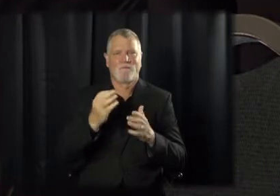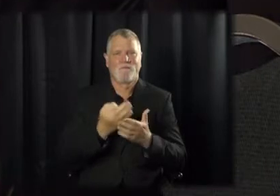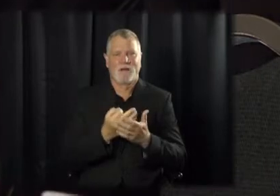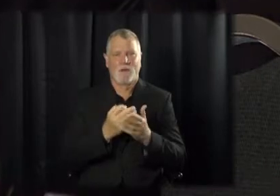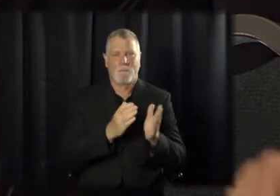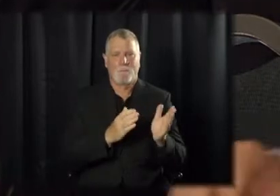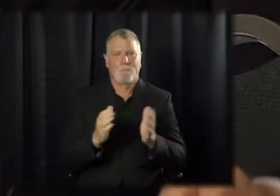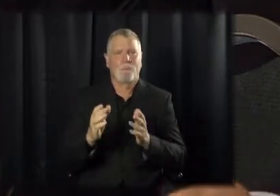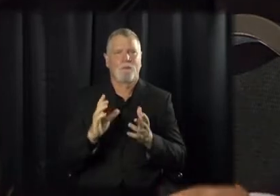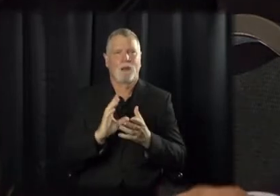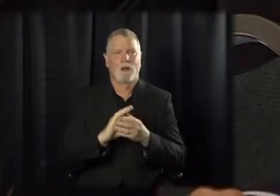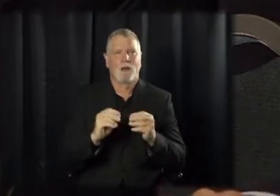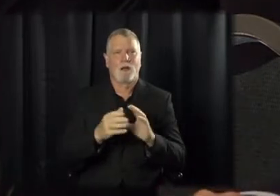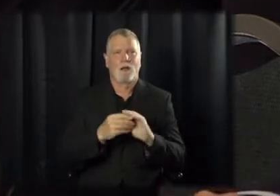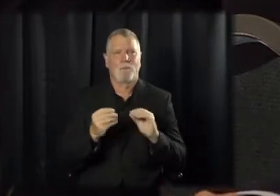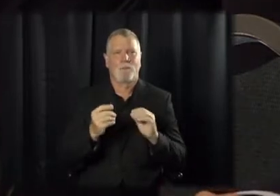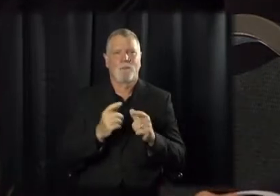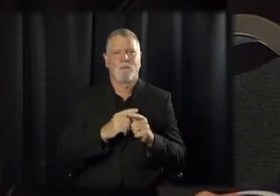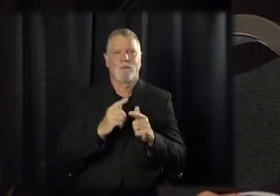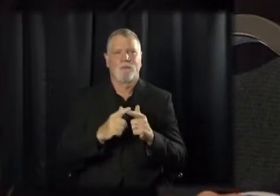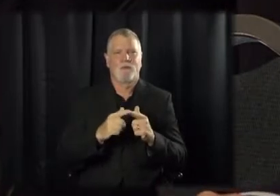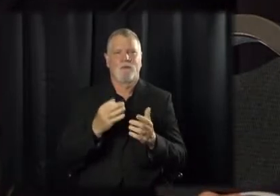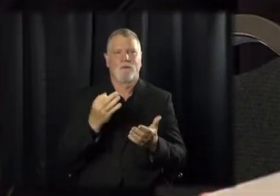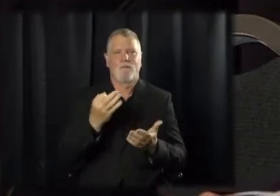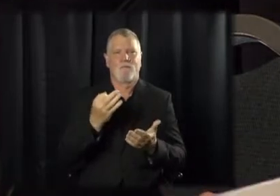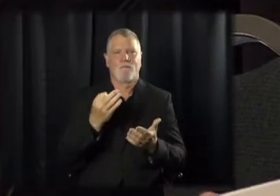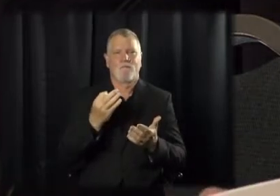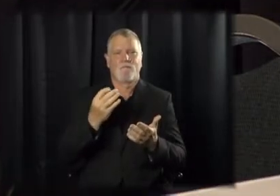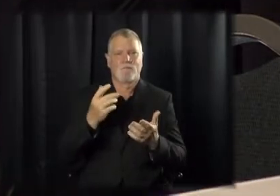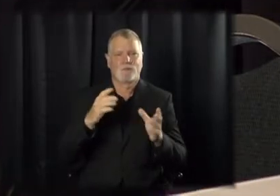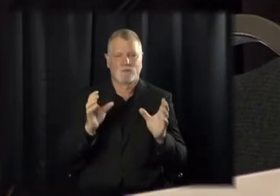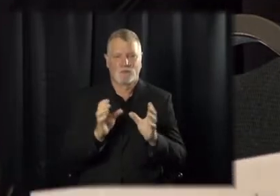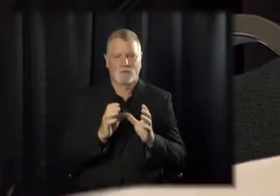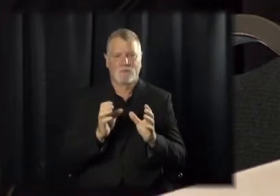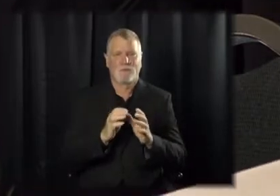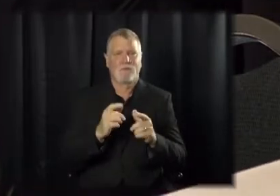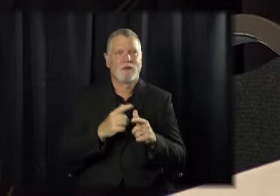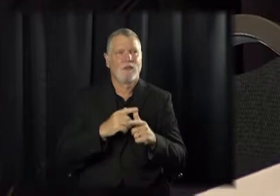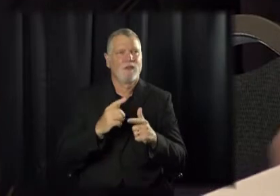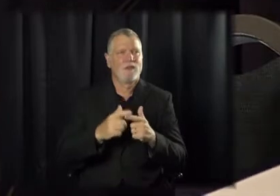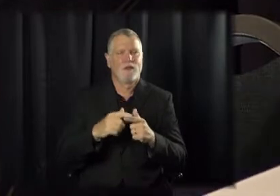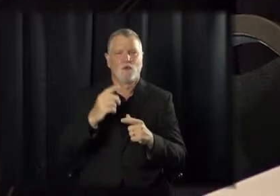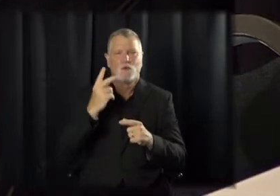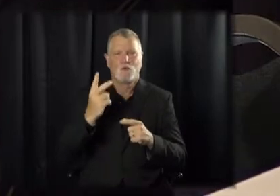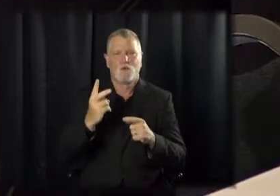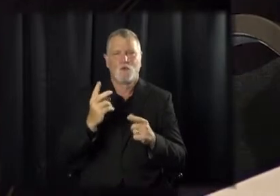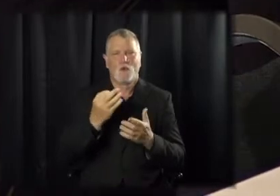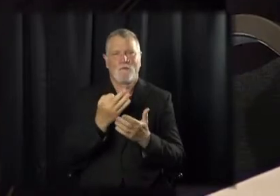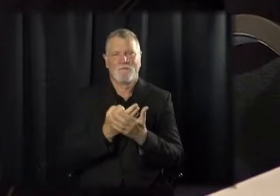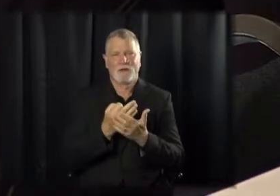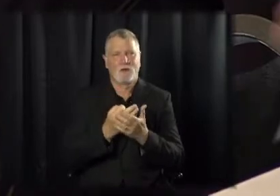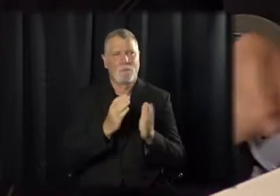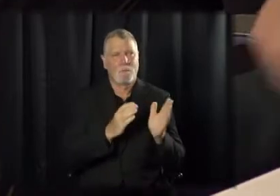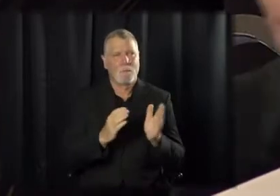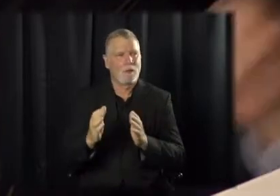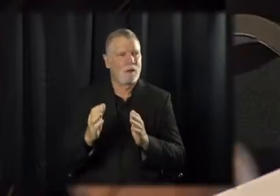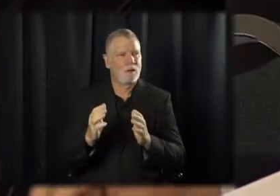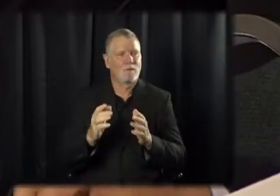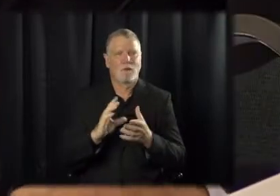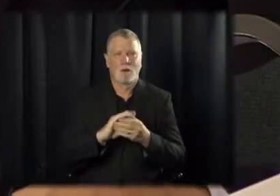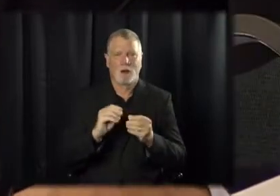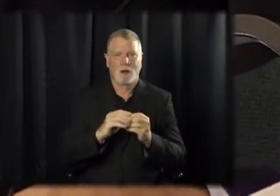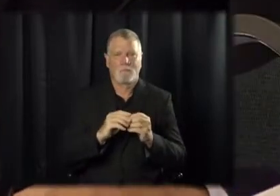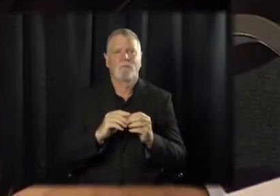we'll take comments, we'll vote on certification, we'll take the next 2 fiscal plans, comments again, vote